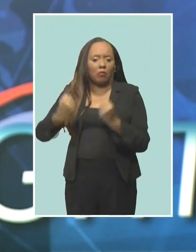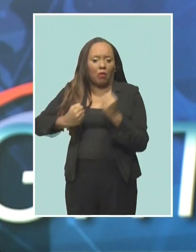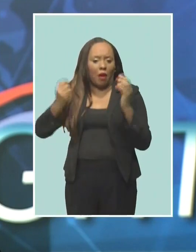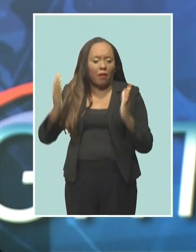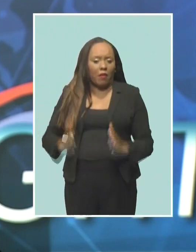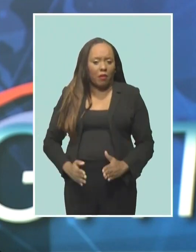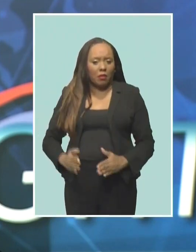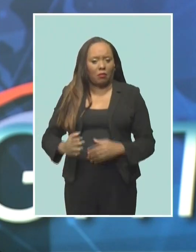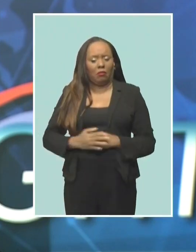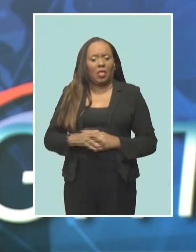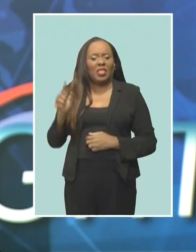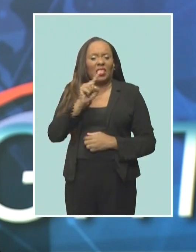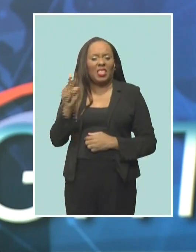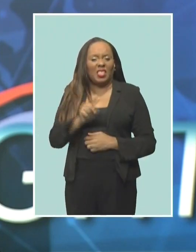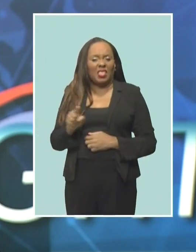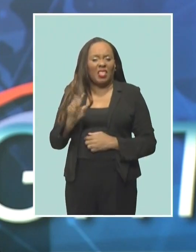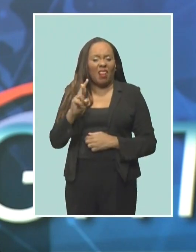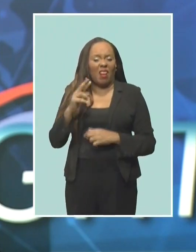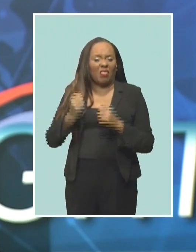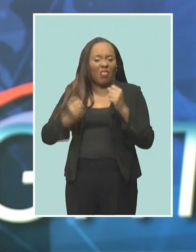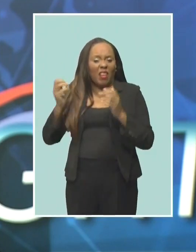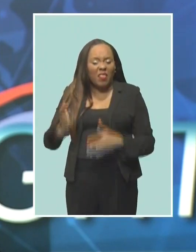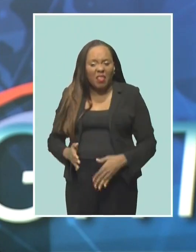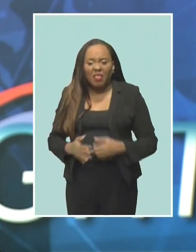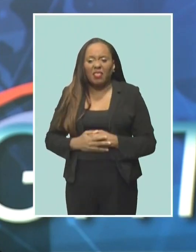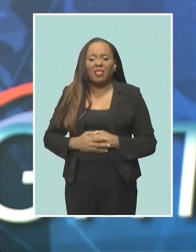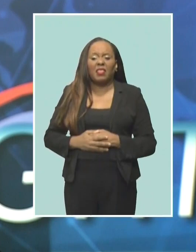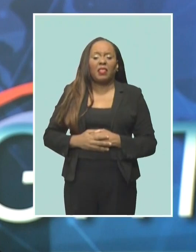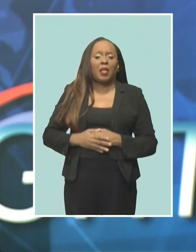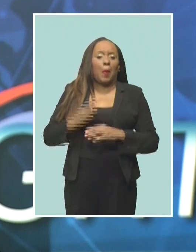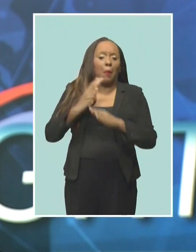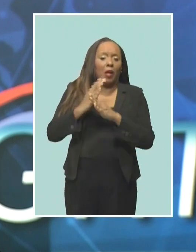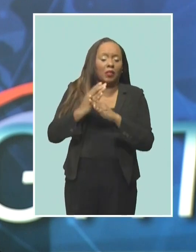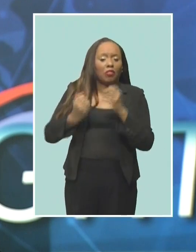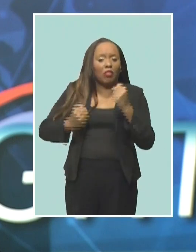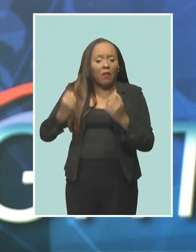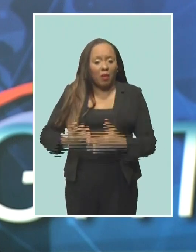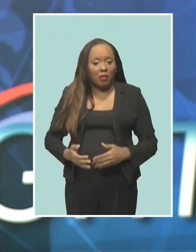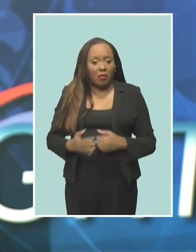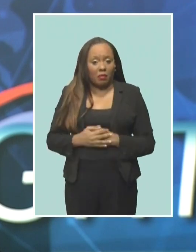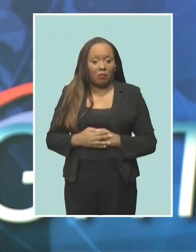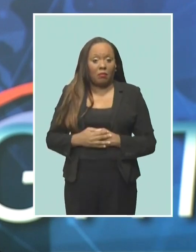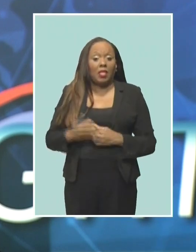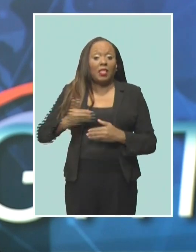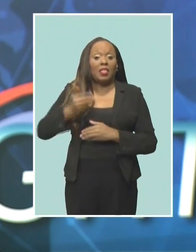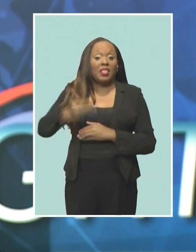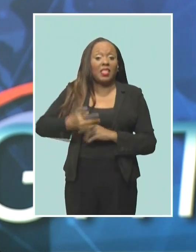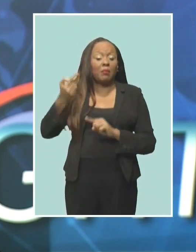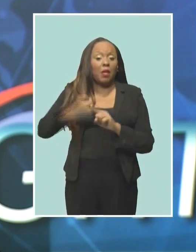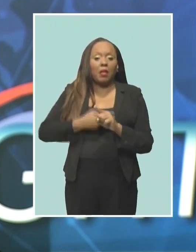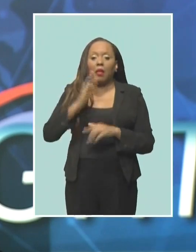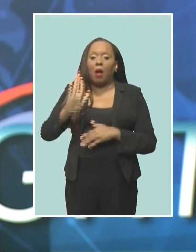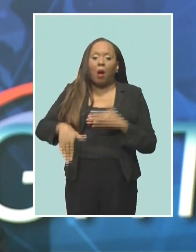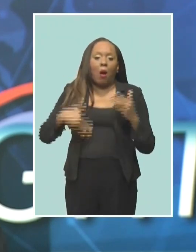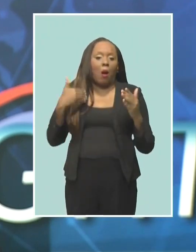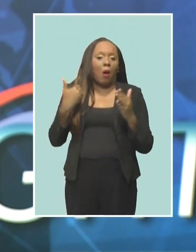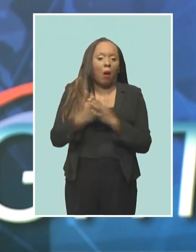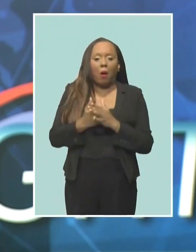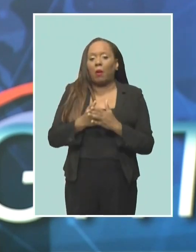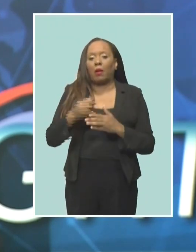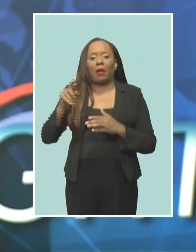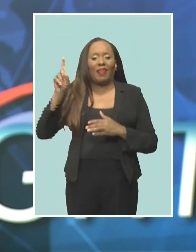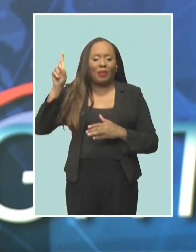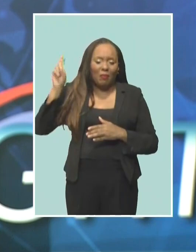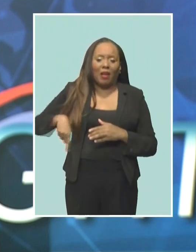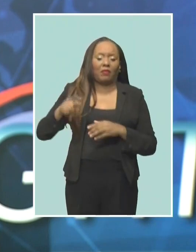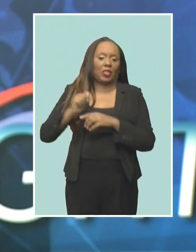sector. And from the beginning of next month, all public service operators will have to undergo mandatory training. These